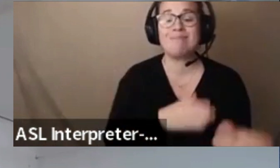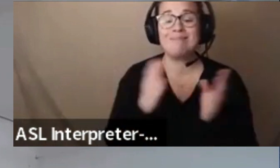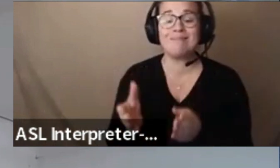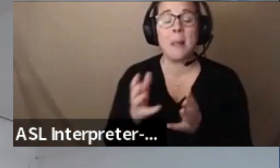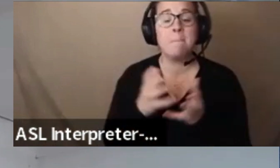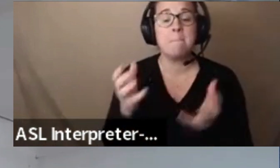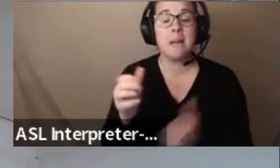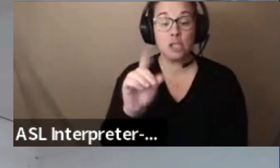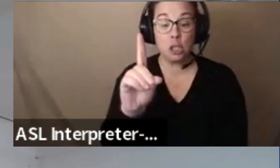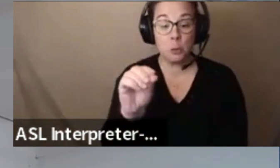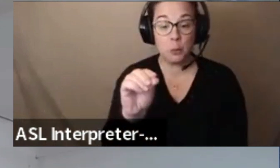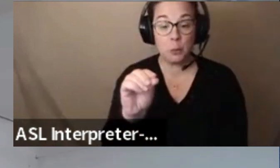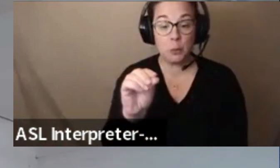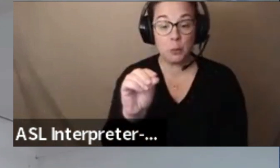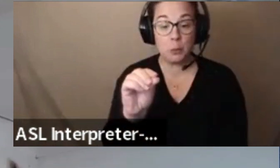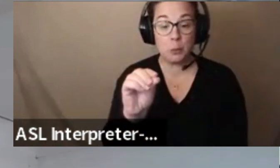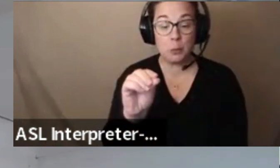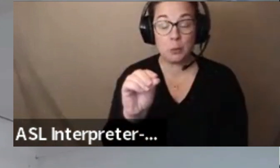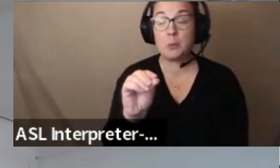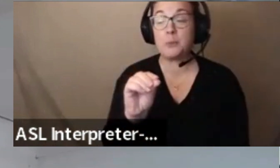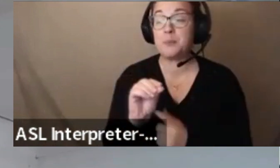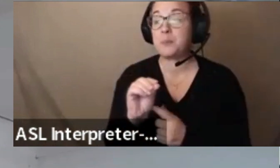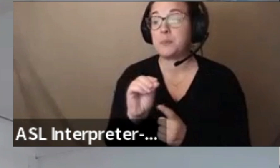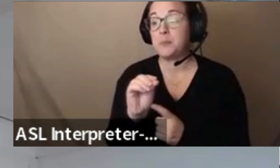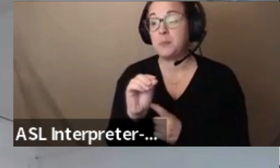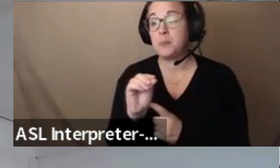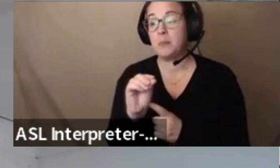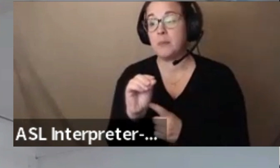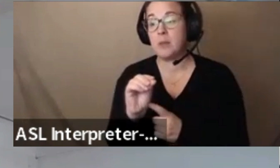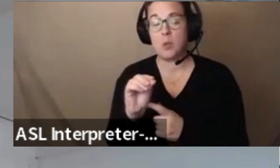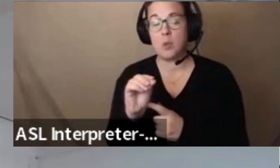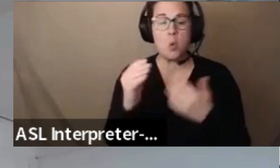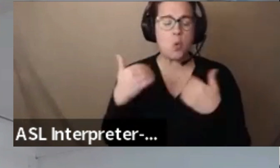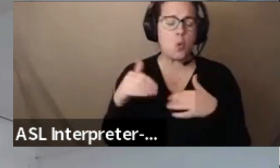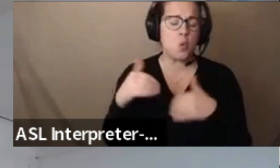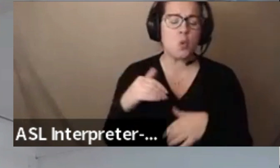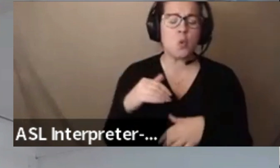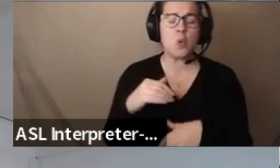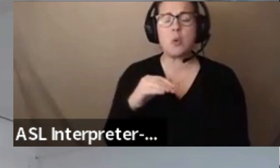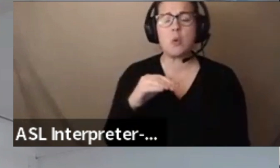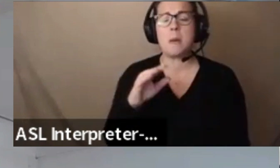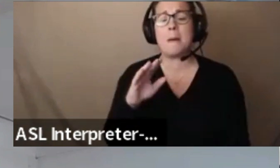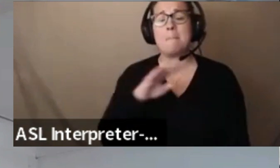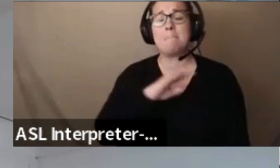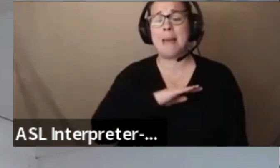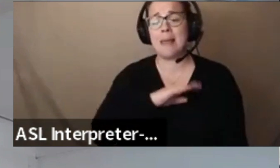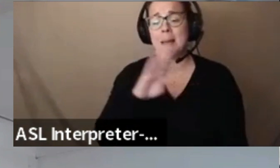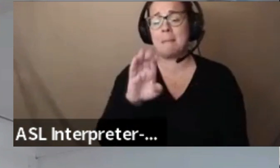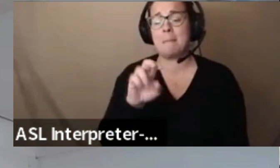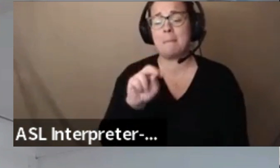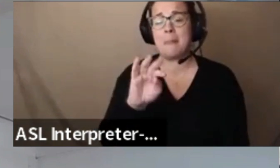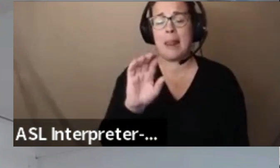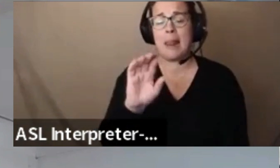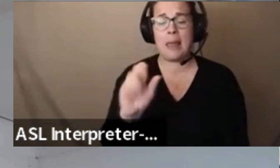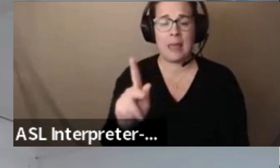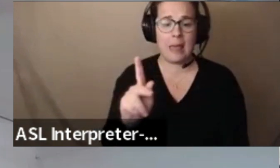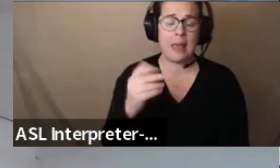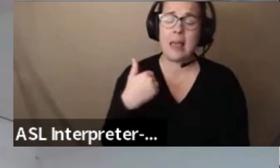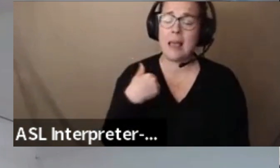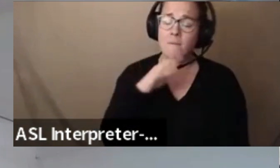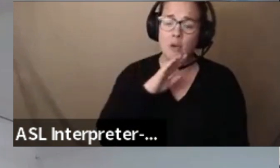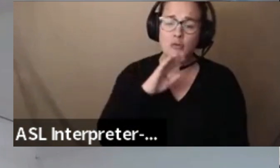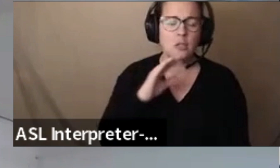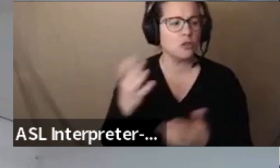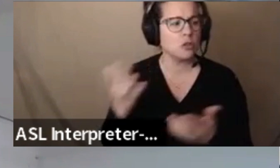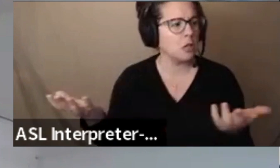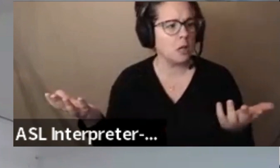Benedict is there's the frustration that Beatrice has about how men are the ones